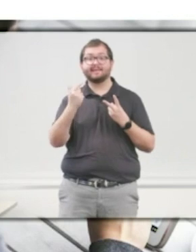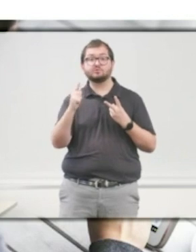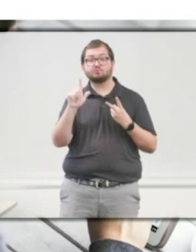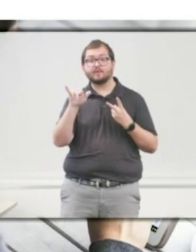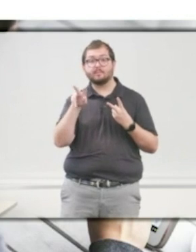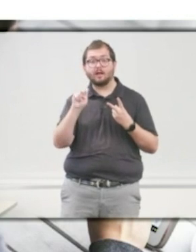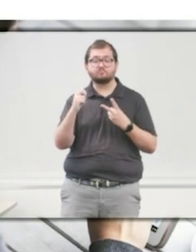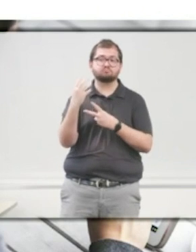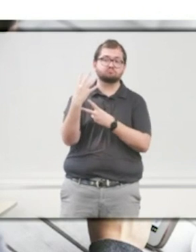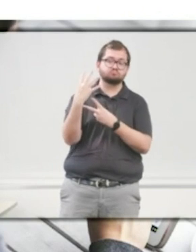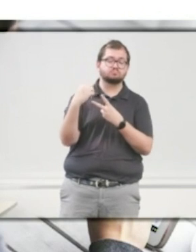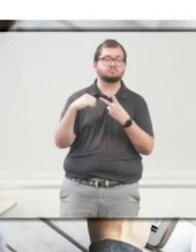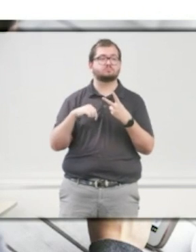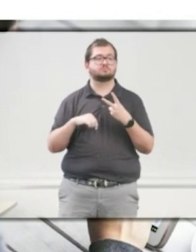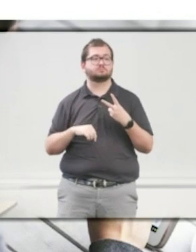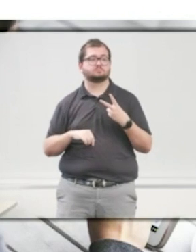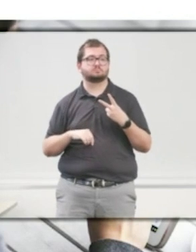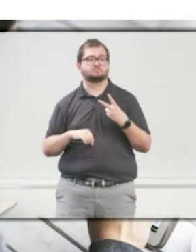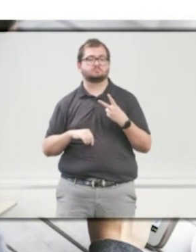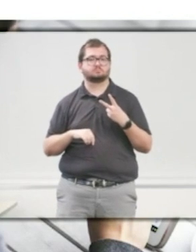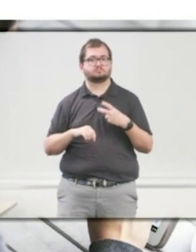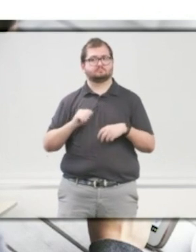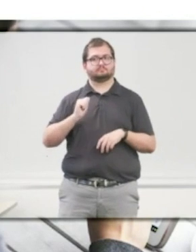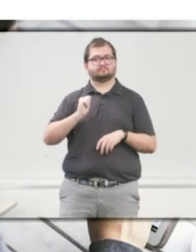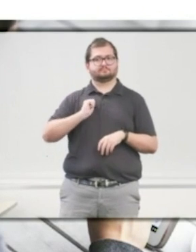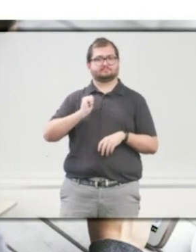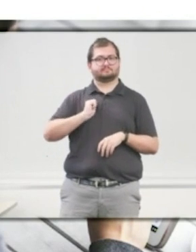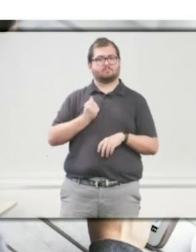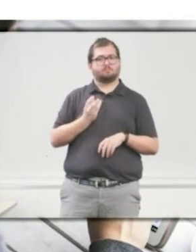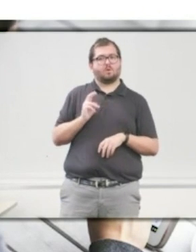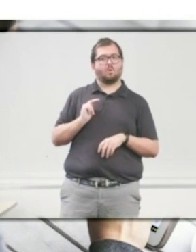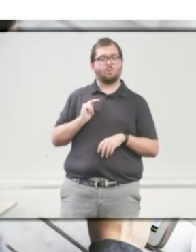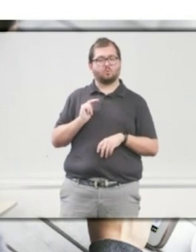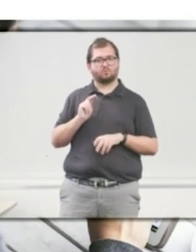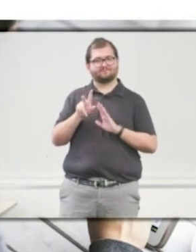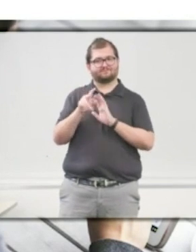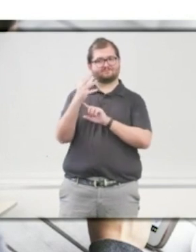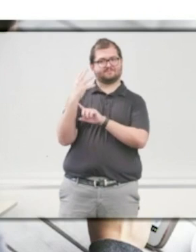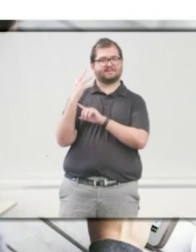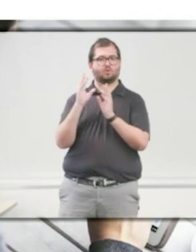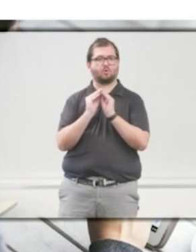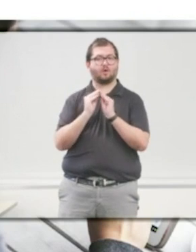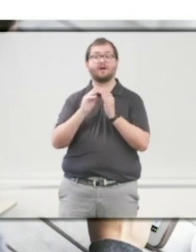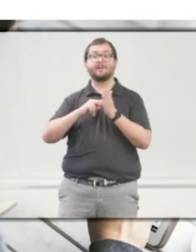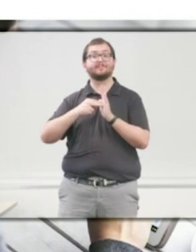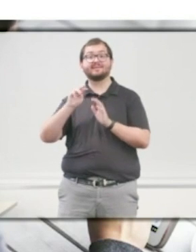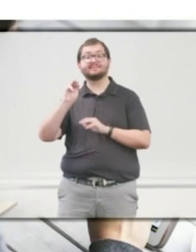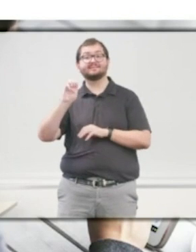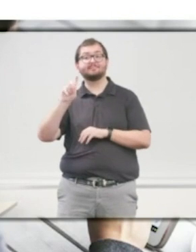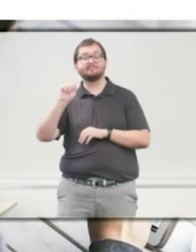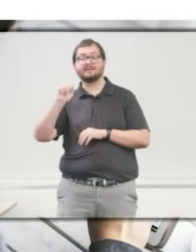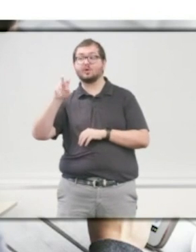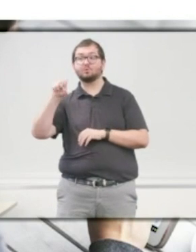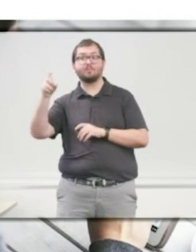Instagram. You can do your own video conference without having the media there. And again, this is just a little tip of